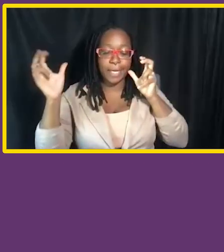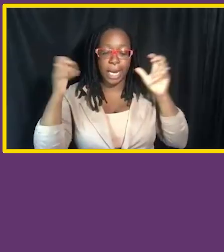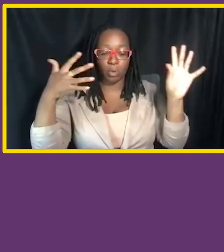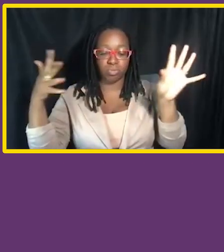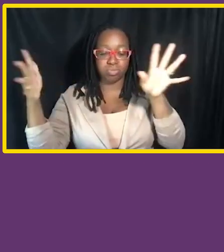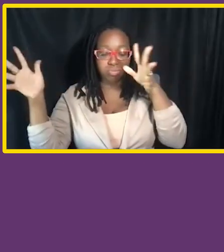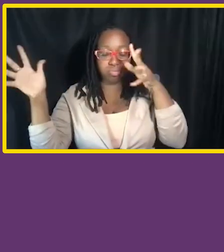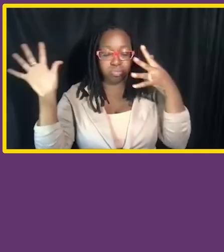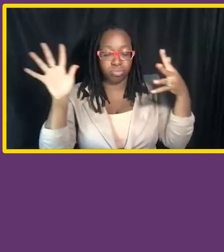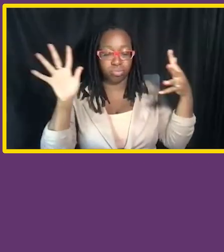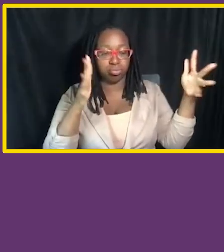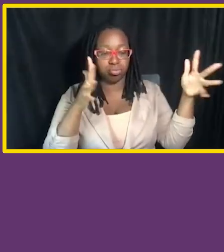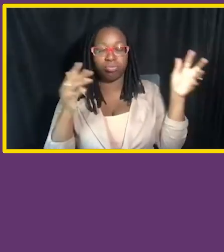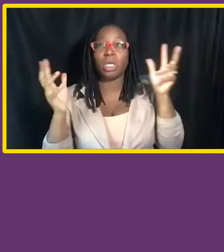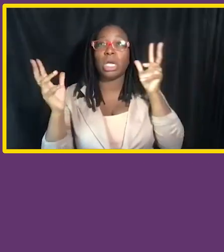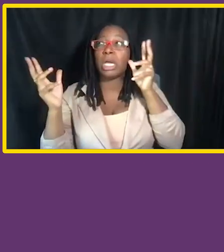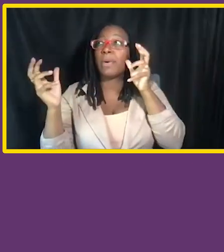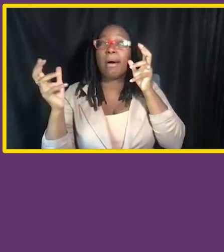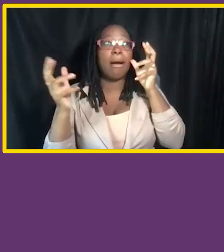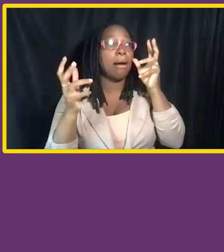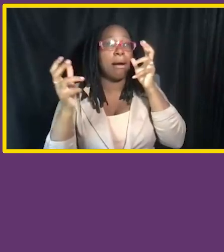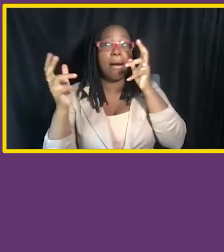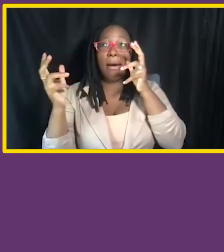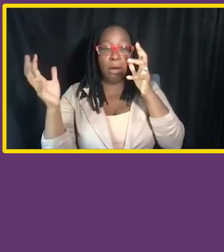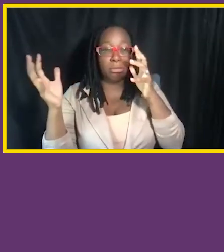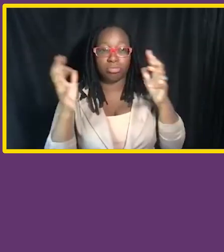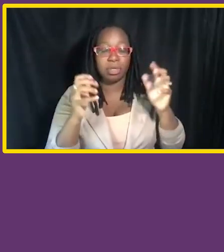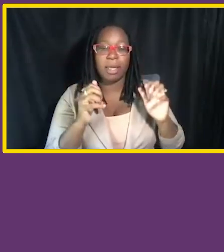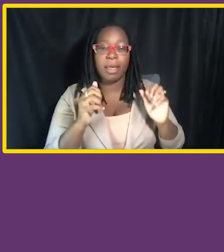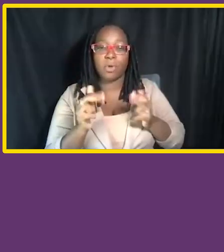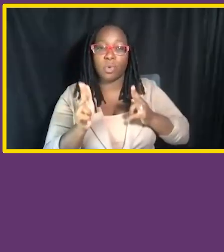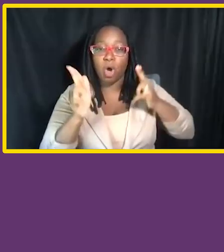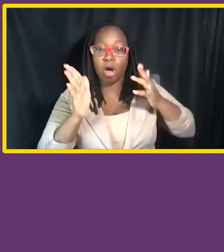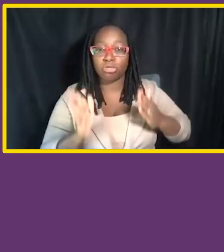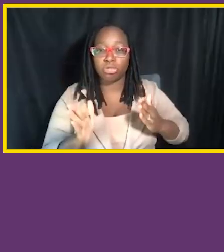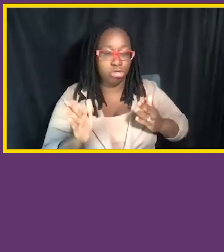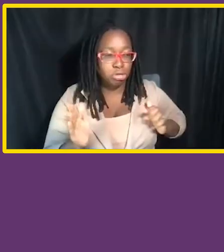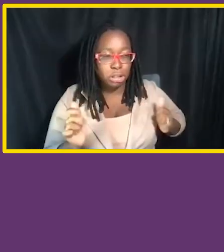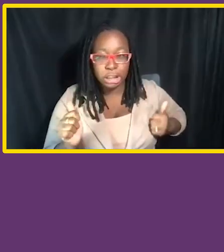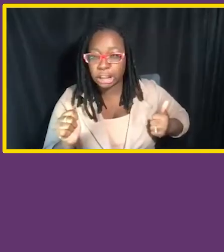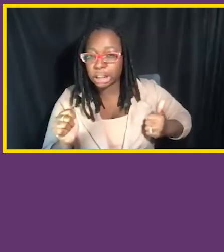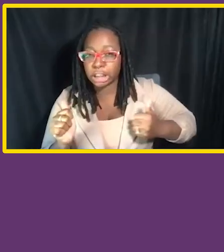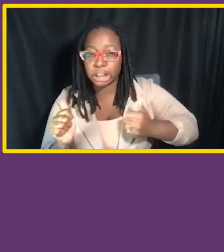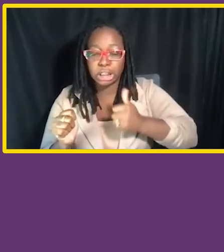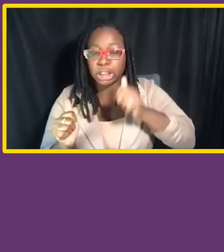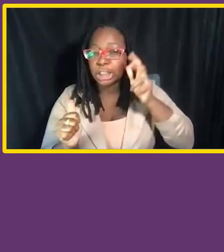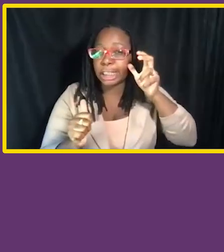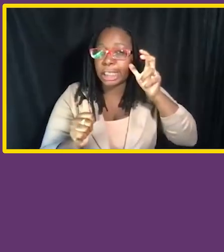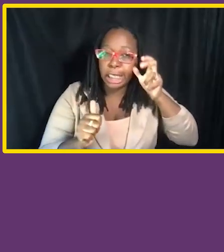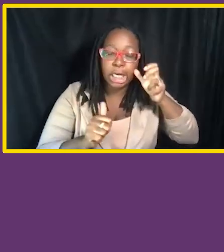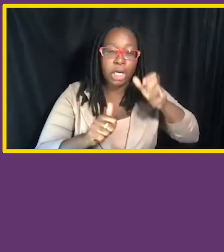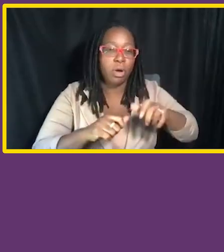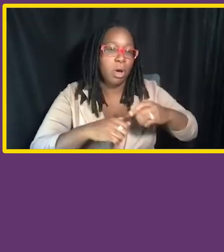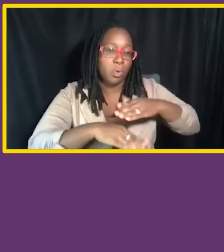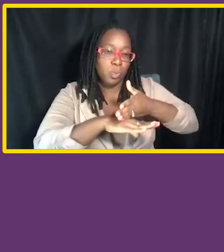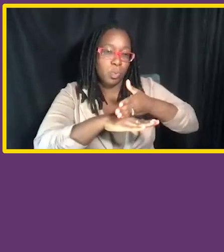loud longing of hounds, and the ransack of hunters crackling the near branches. She muttered, lifting